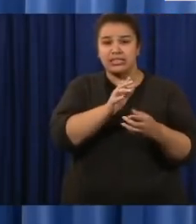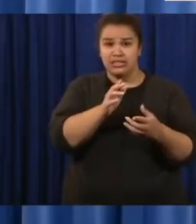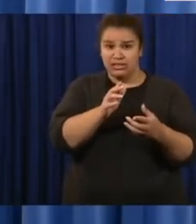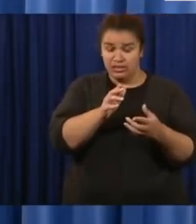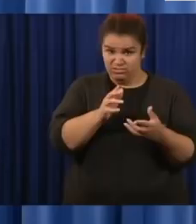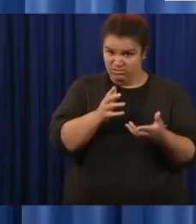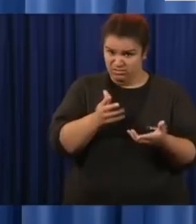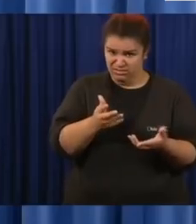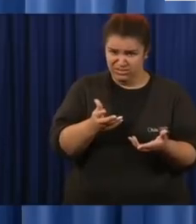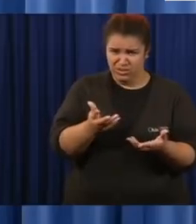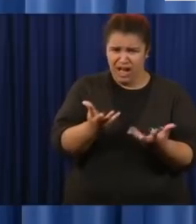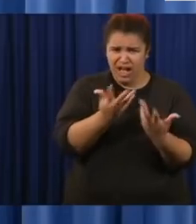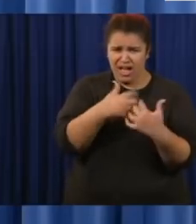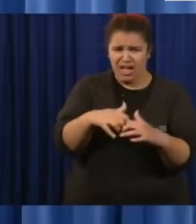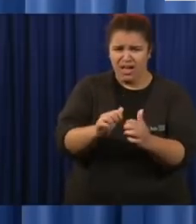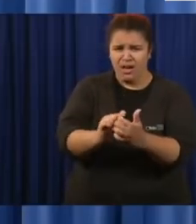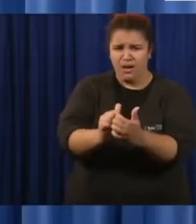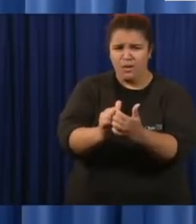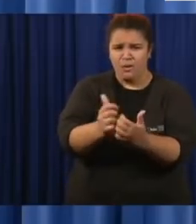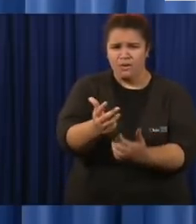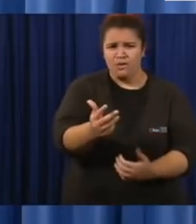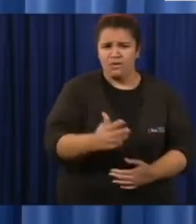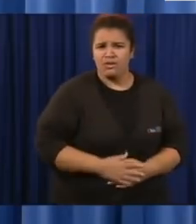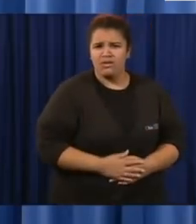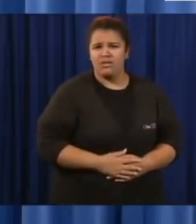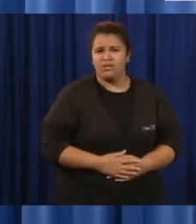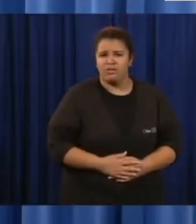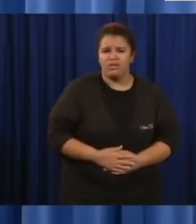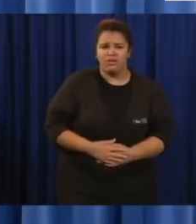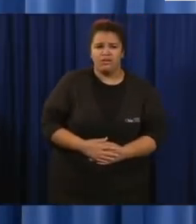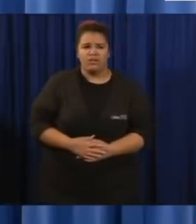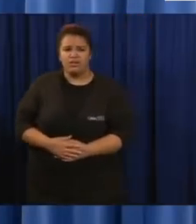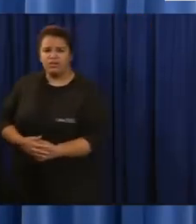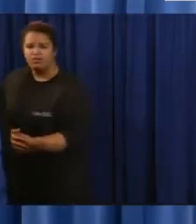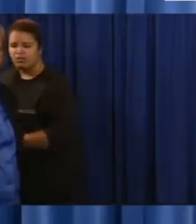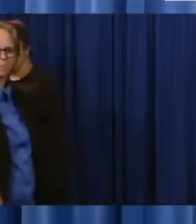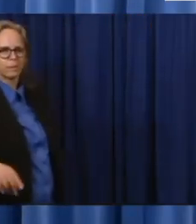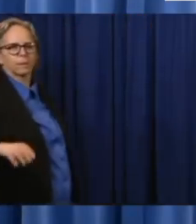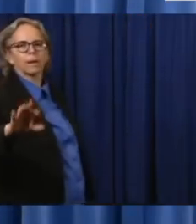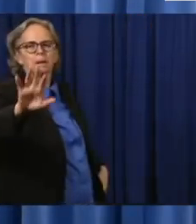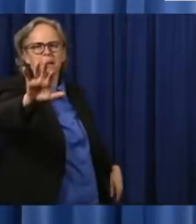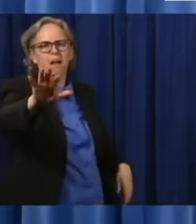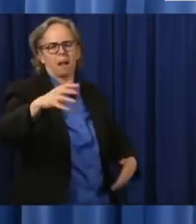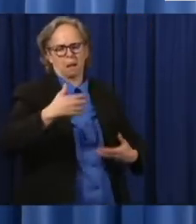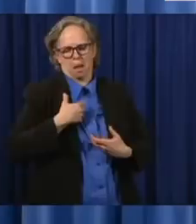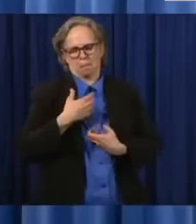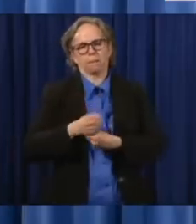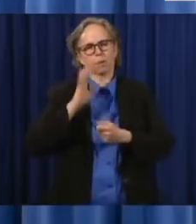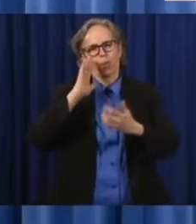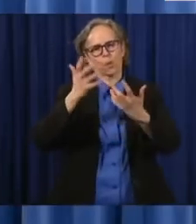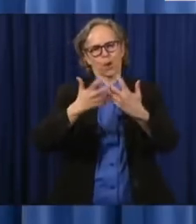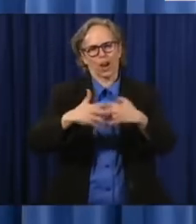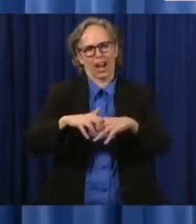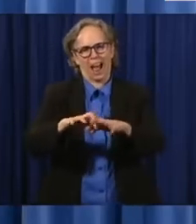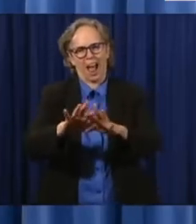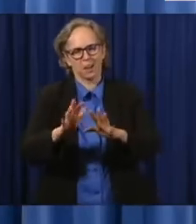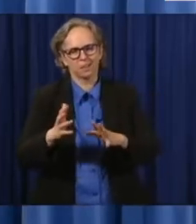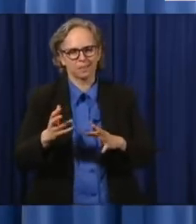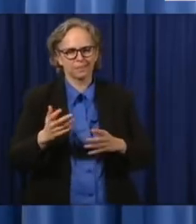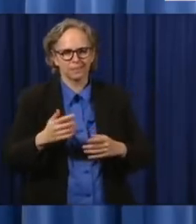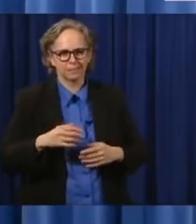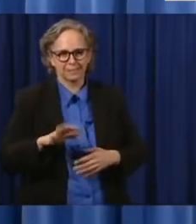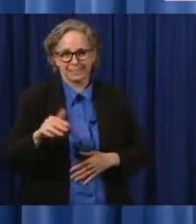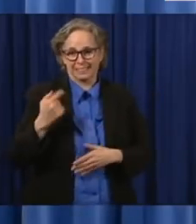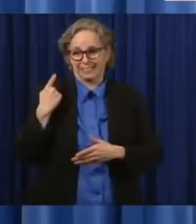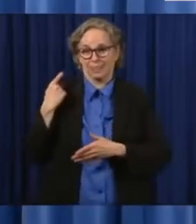Well, I think it's going to work out well. I think if you look at what happened last weekend, the first weekend we